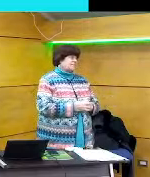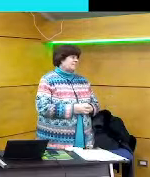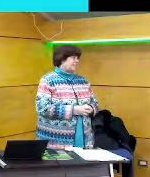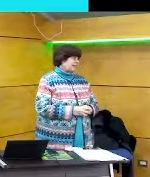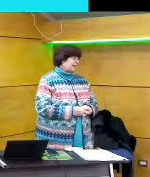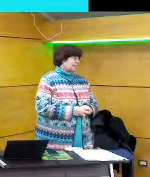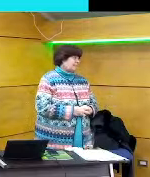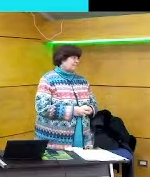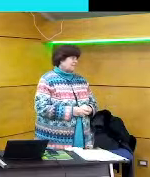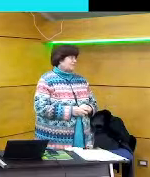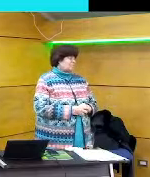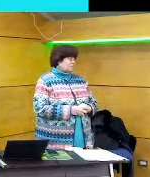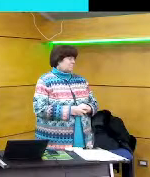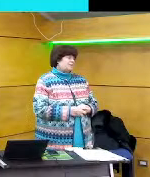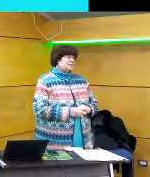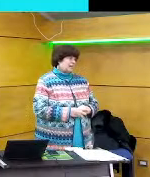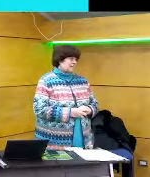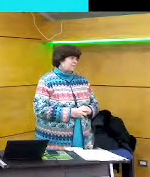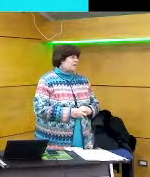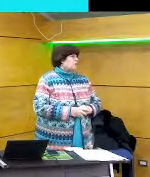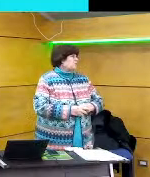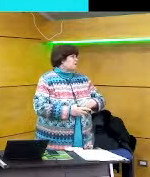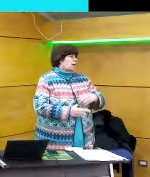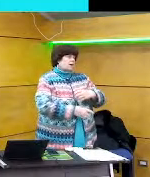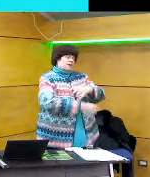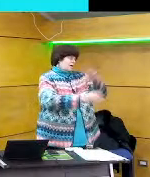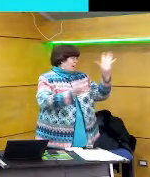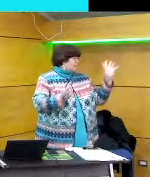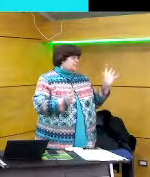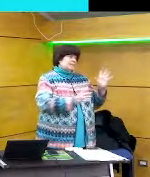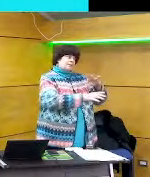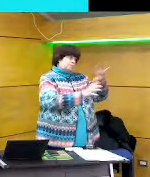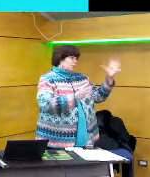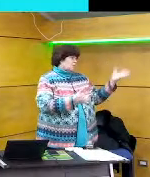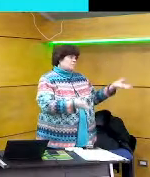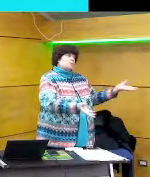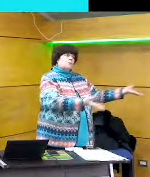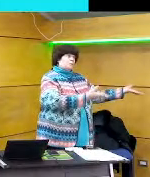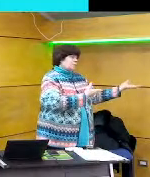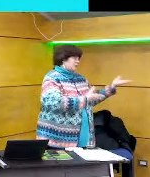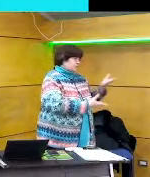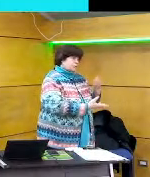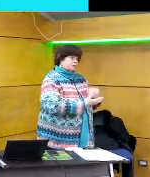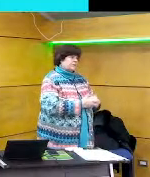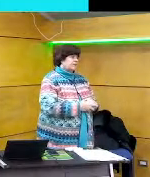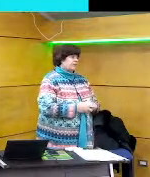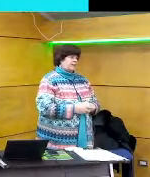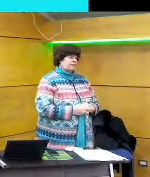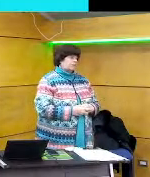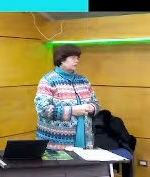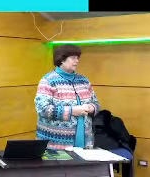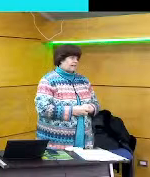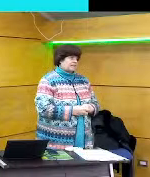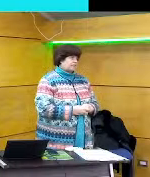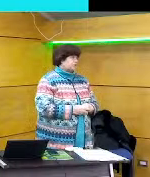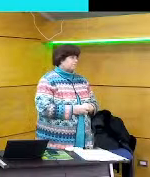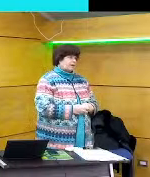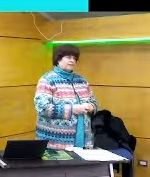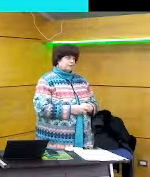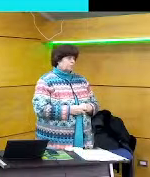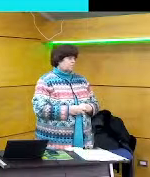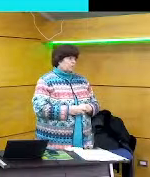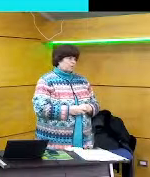I've seen that be the case. There are isolated programs where people introduce it at an early age